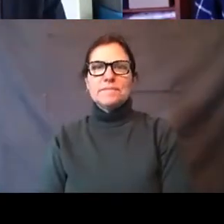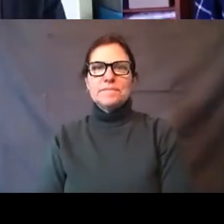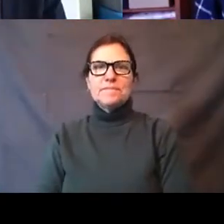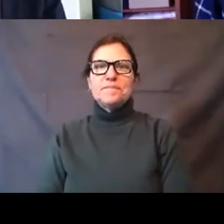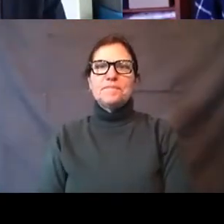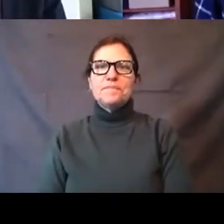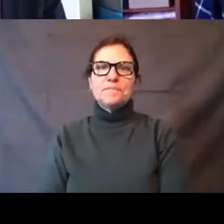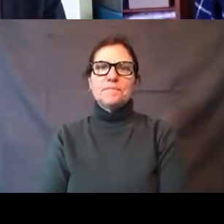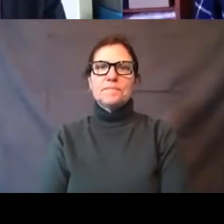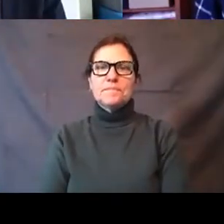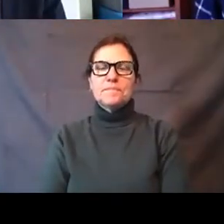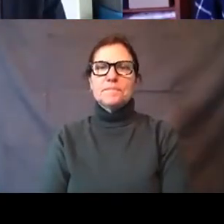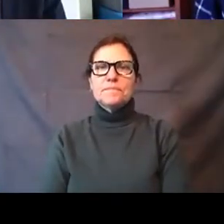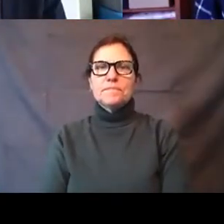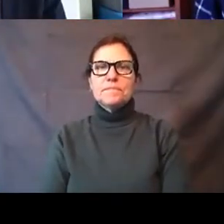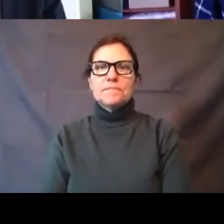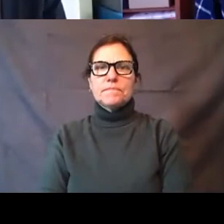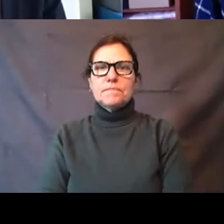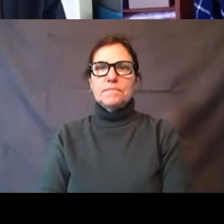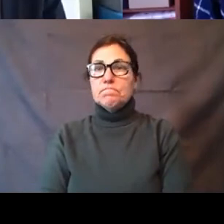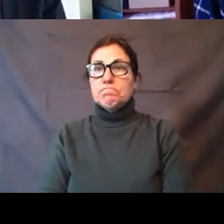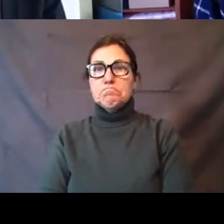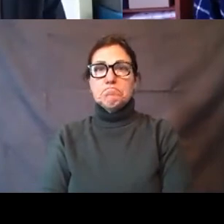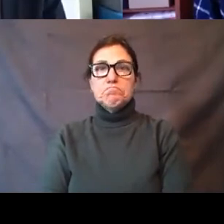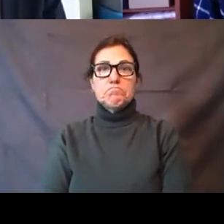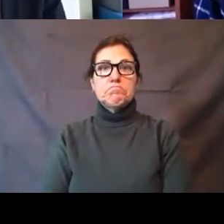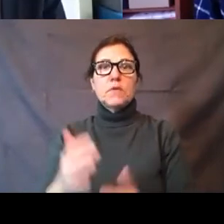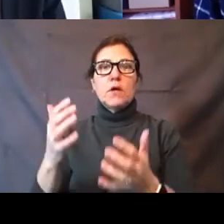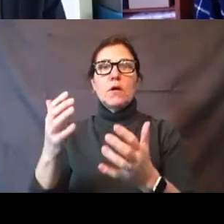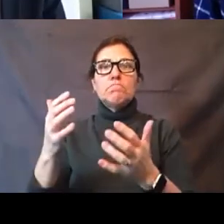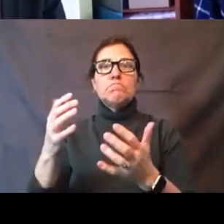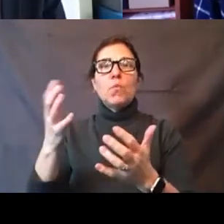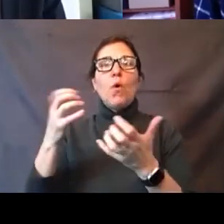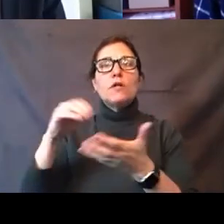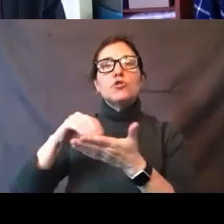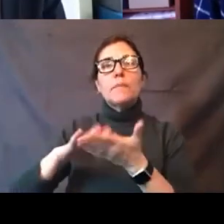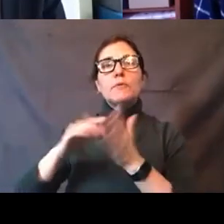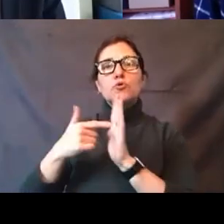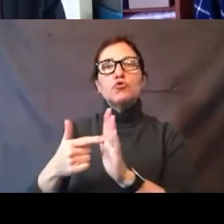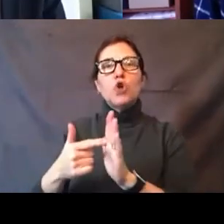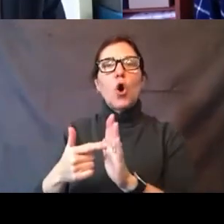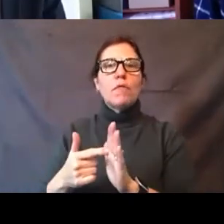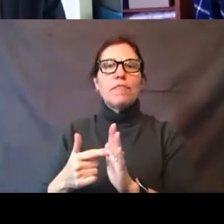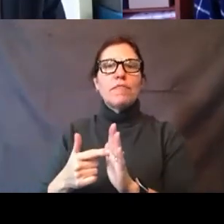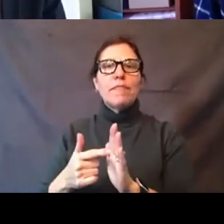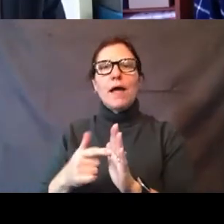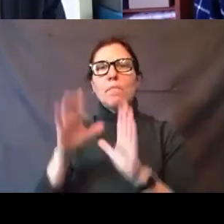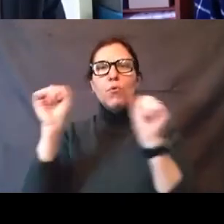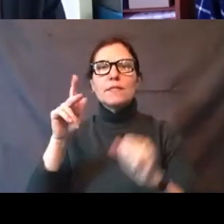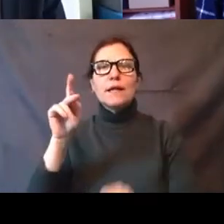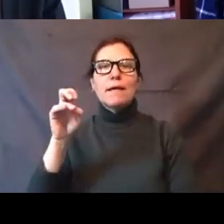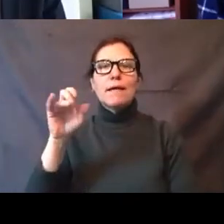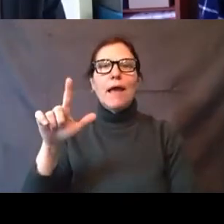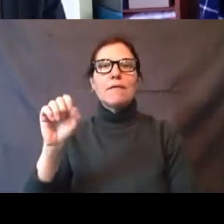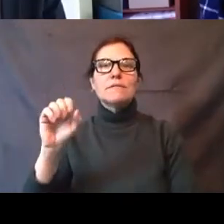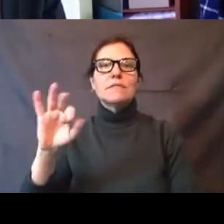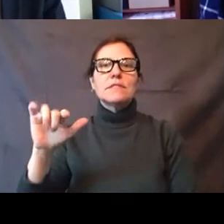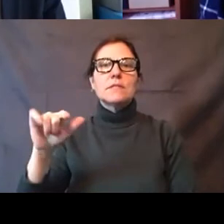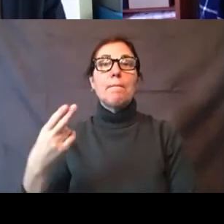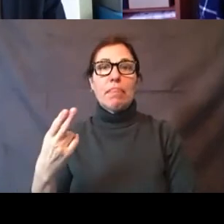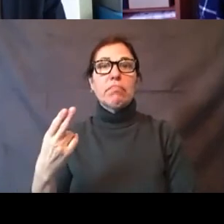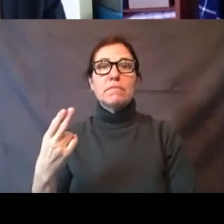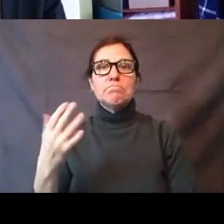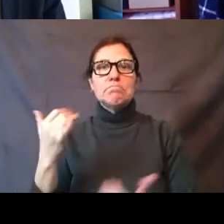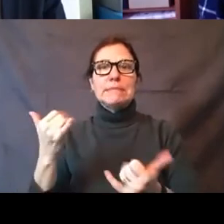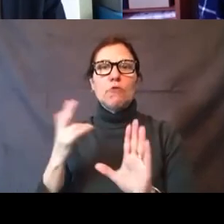Let the record reflect, we have been joined by our President Cale Smith. Is there any other member who wants to